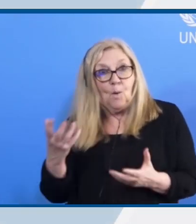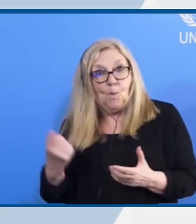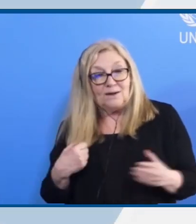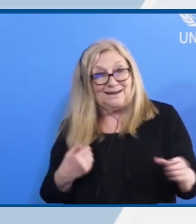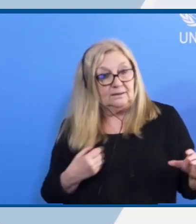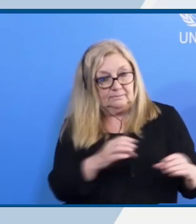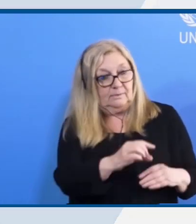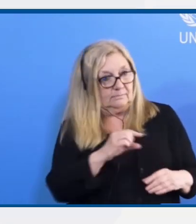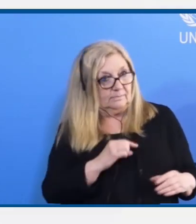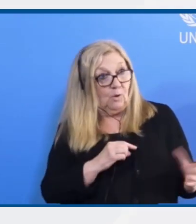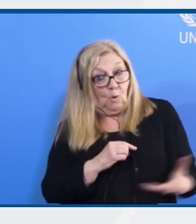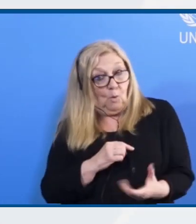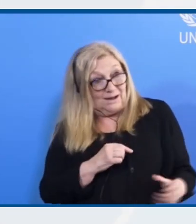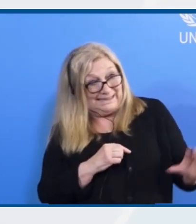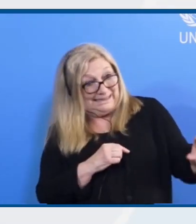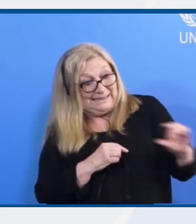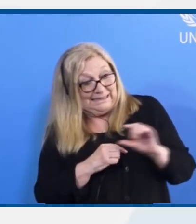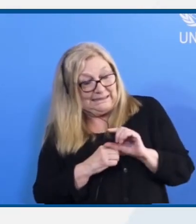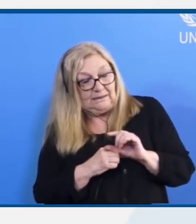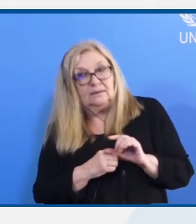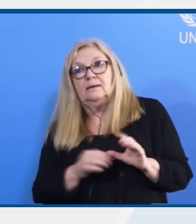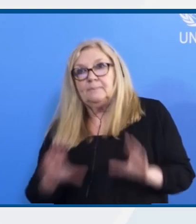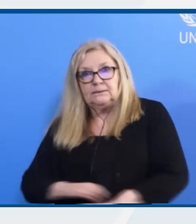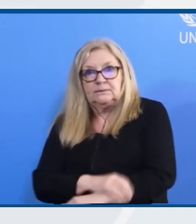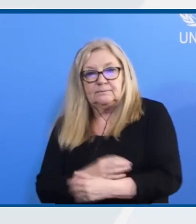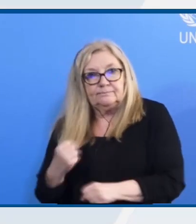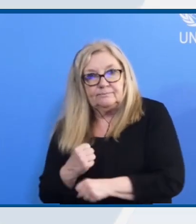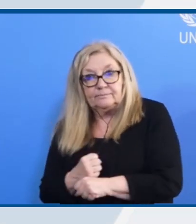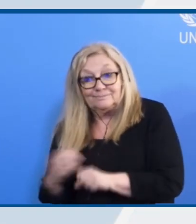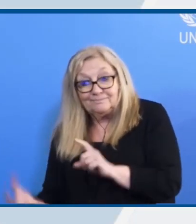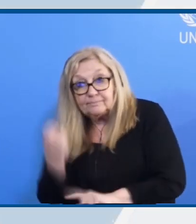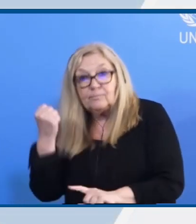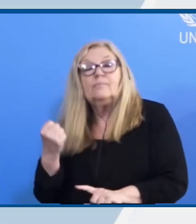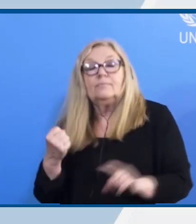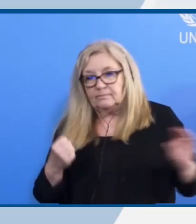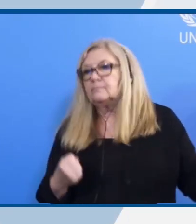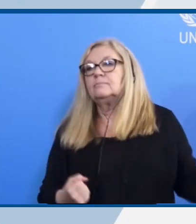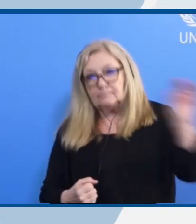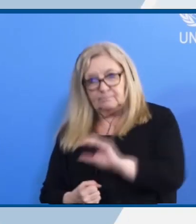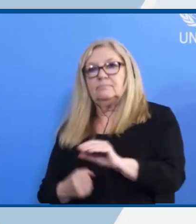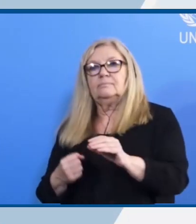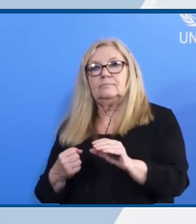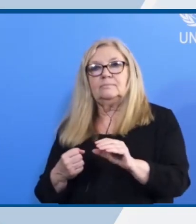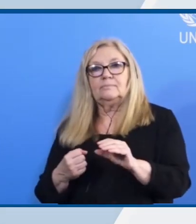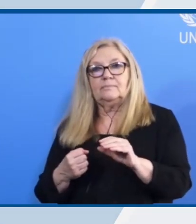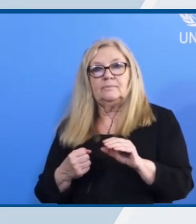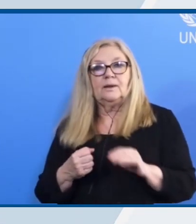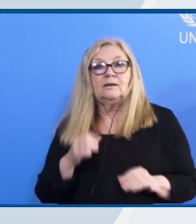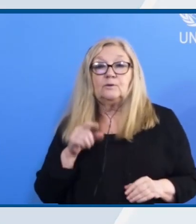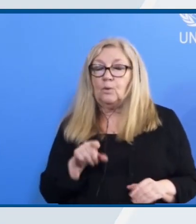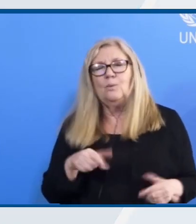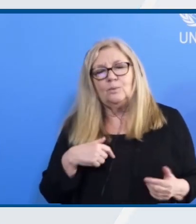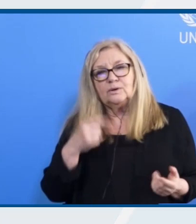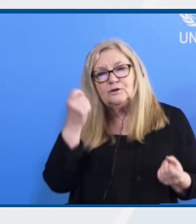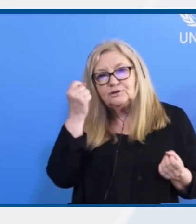the policy objectives that have been preset in return to access funds. Of course, we do